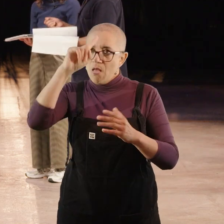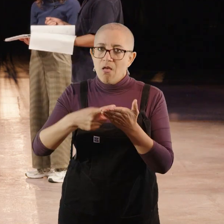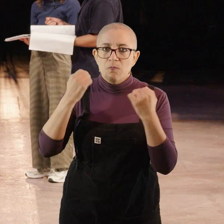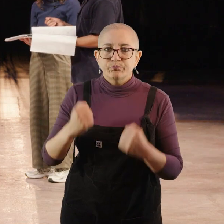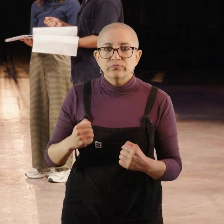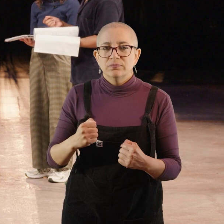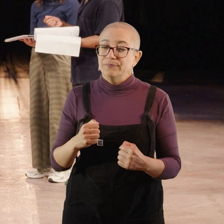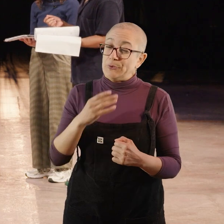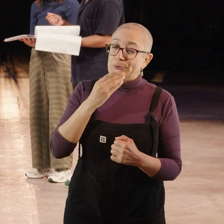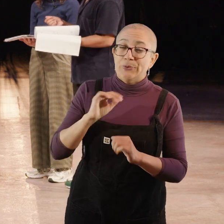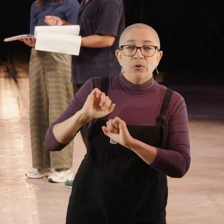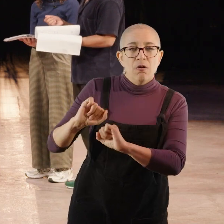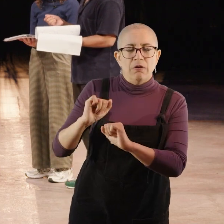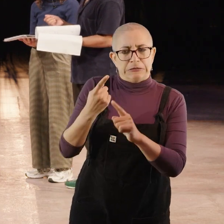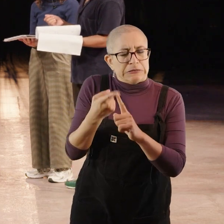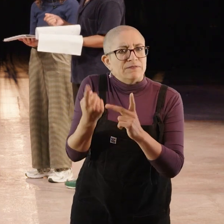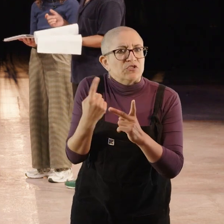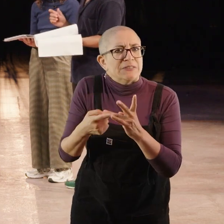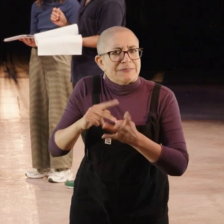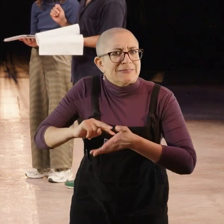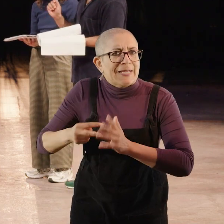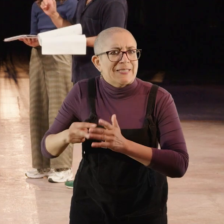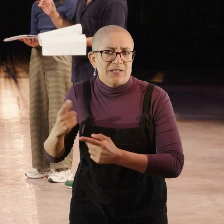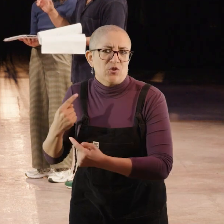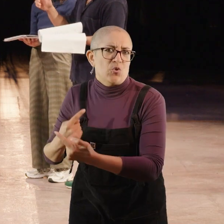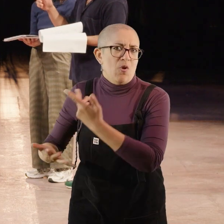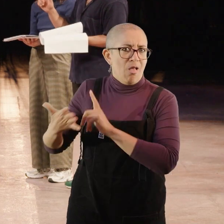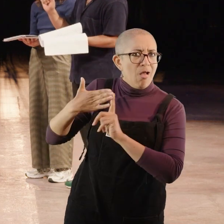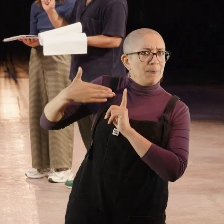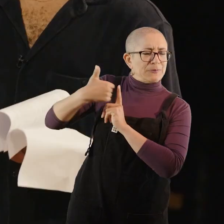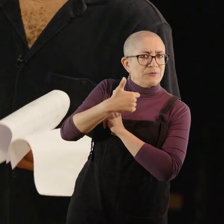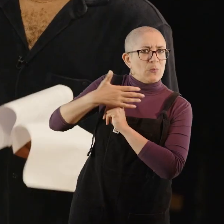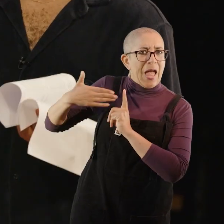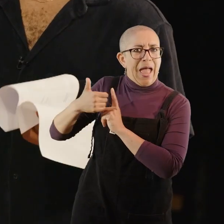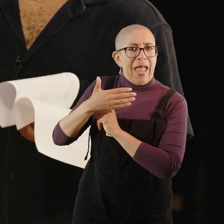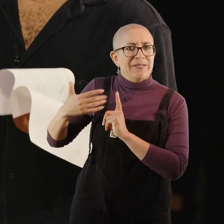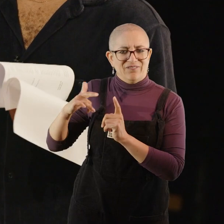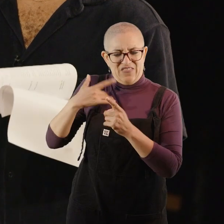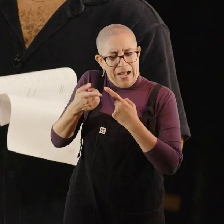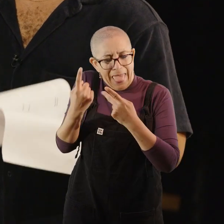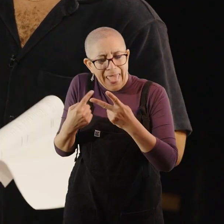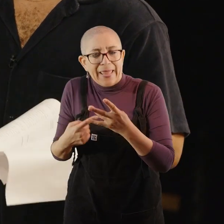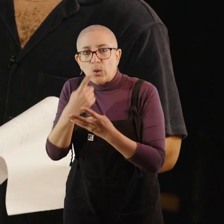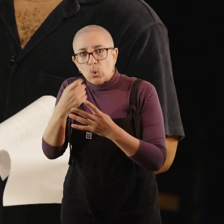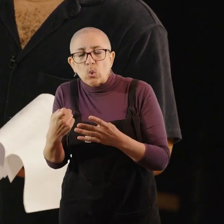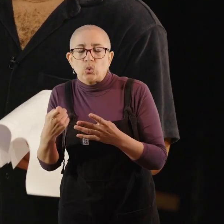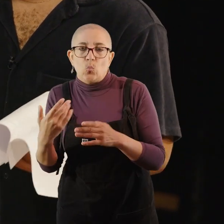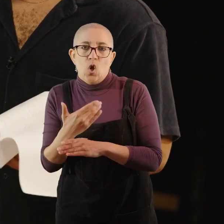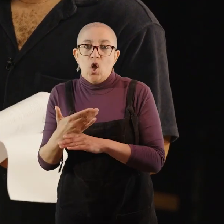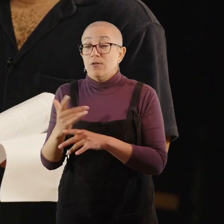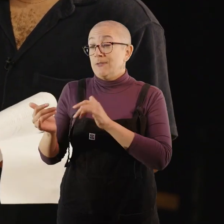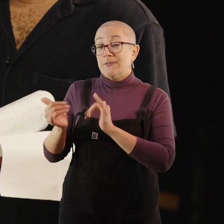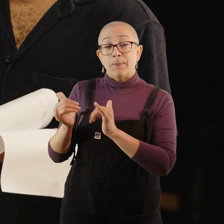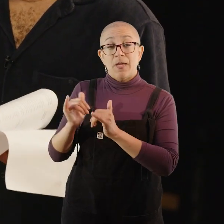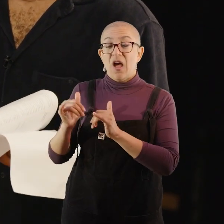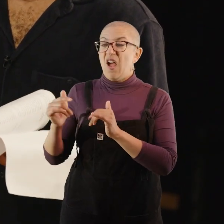mean-spirited tactics that she uses against him, it feels like any one of those. Some nights they might bounce off me. Sometimes they